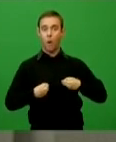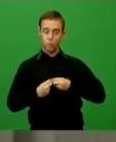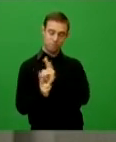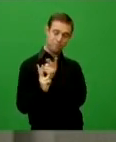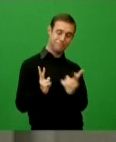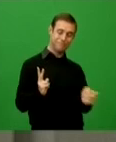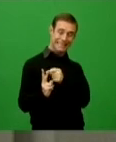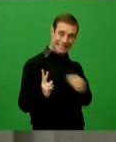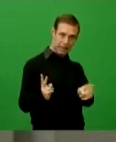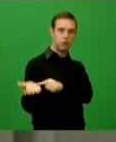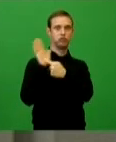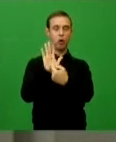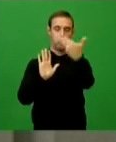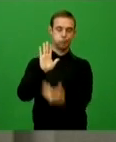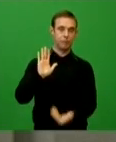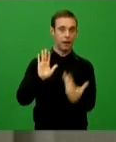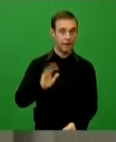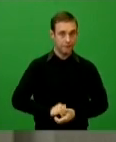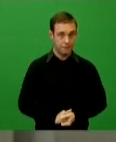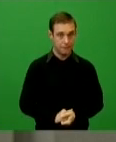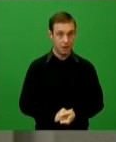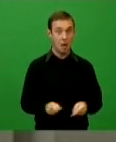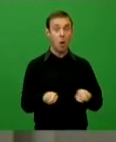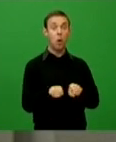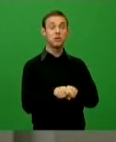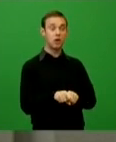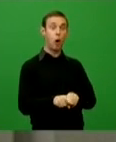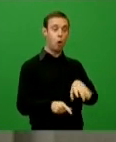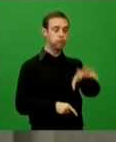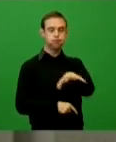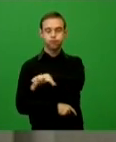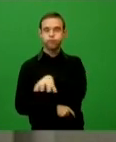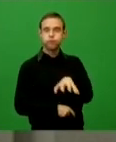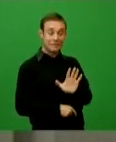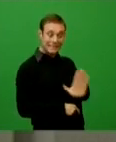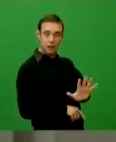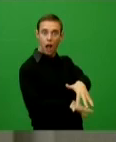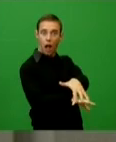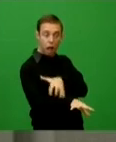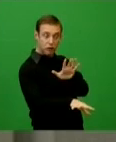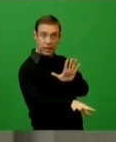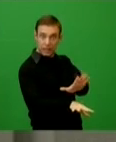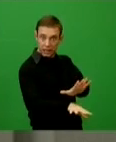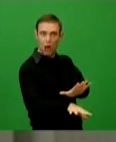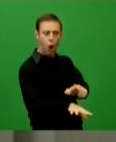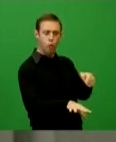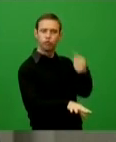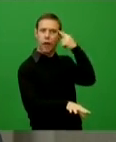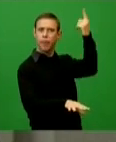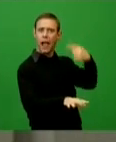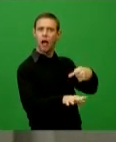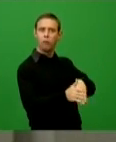forecast. At a sectoral level, the agricultural sector is expected to return to positive